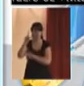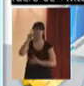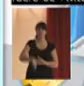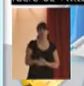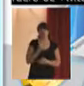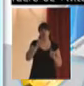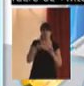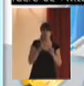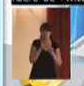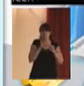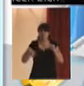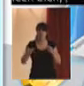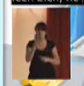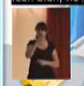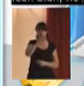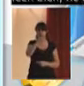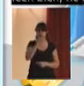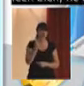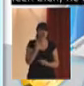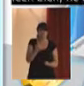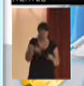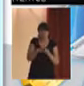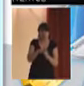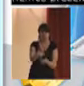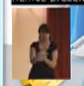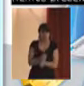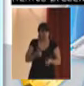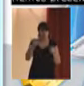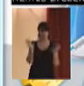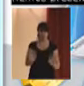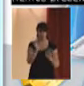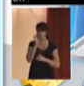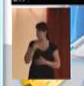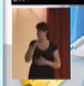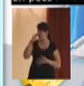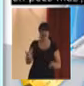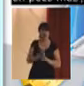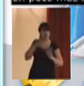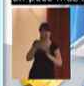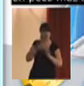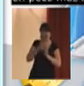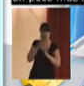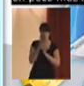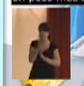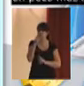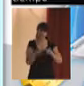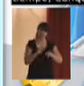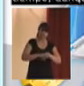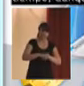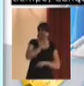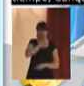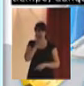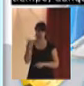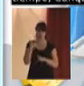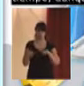another site to Twitter. These are examples I gave you before. I don't have much time, so I'll go quickly. This is more simple.